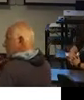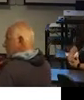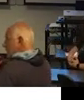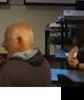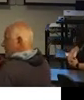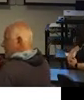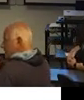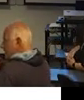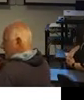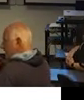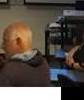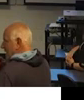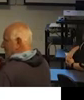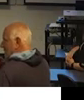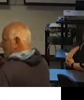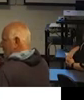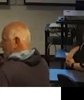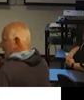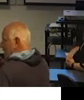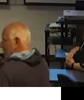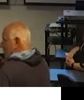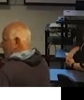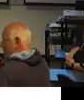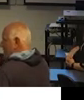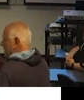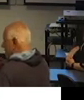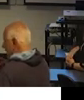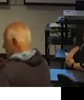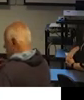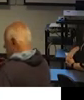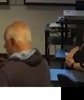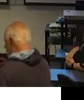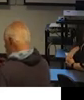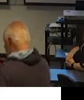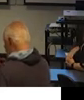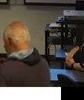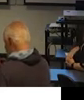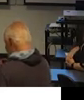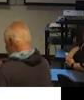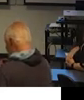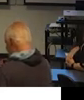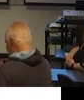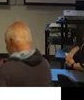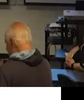it's excellent to get that kind of data to work from, especially engaging stakeholders.